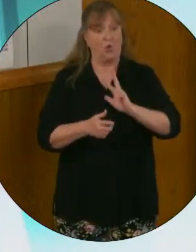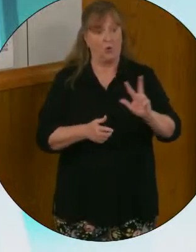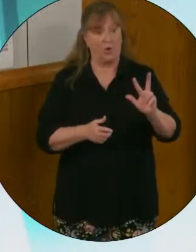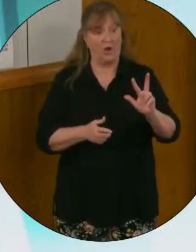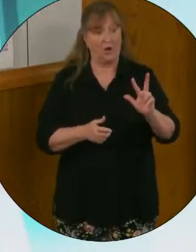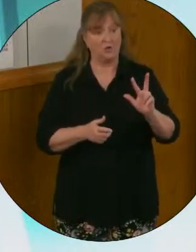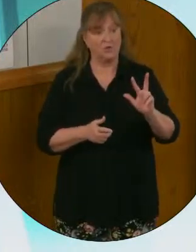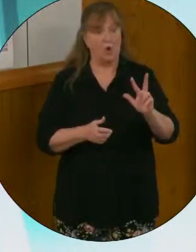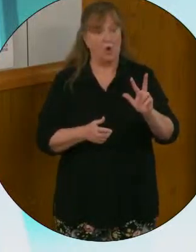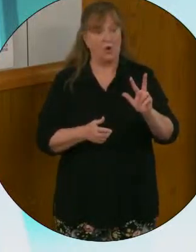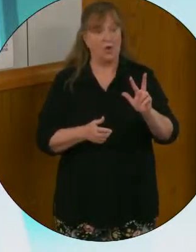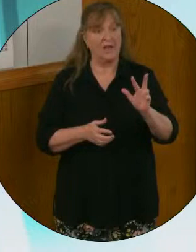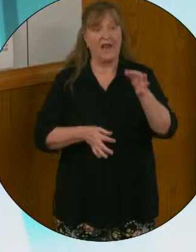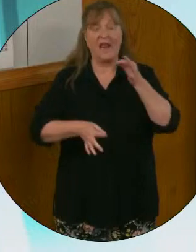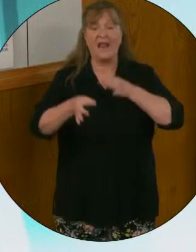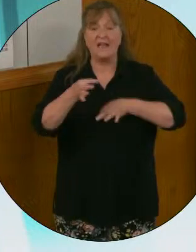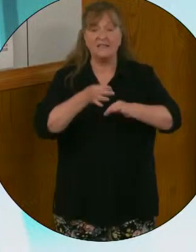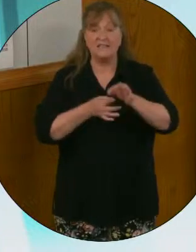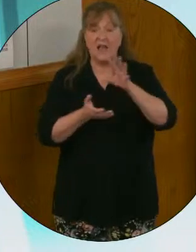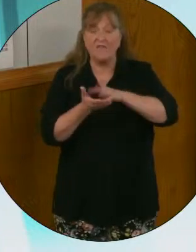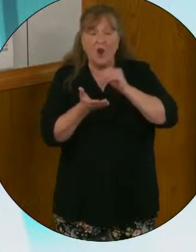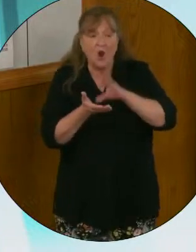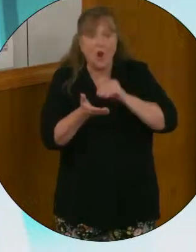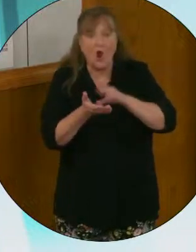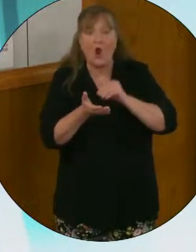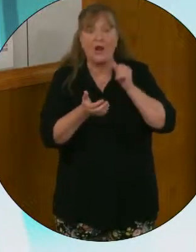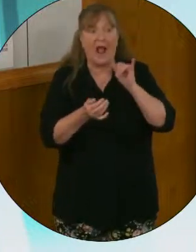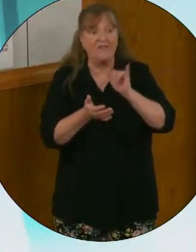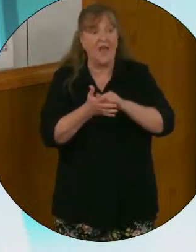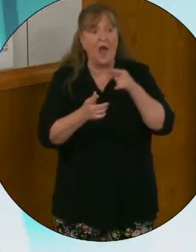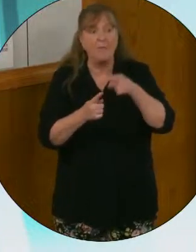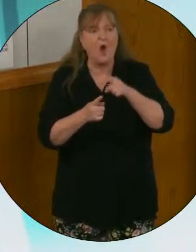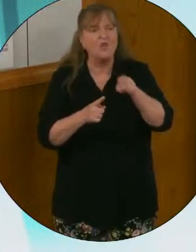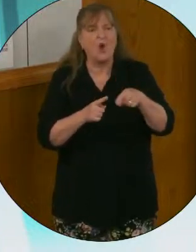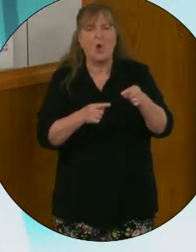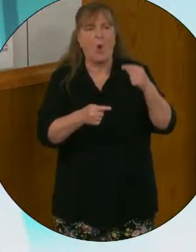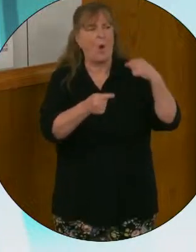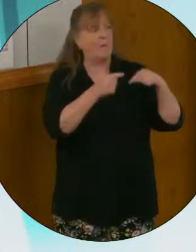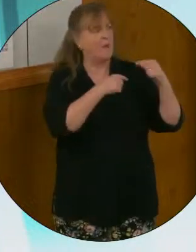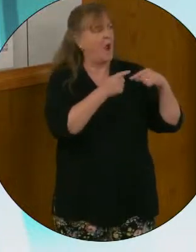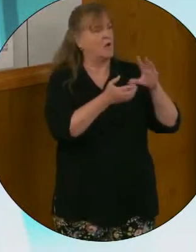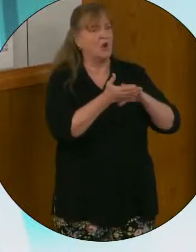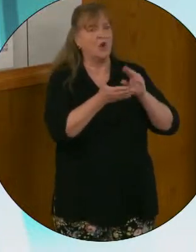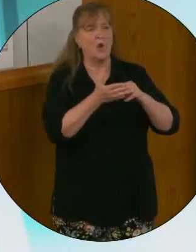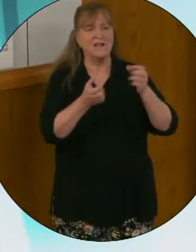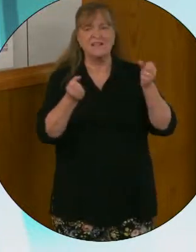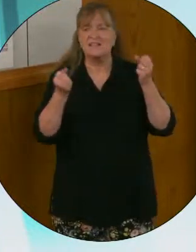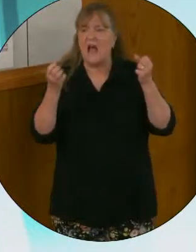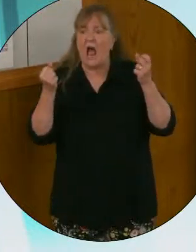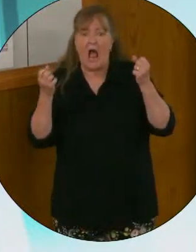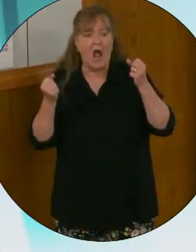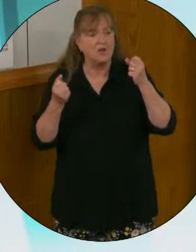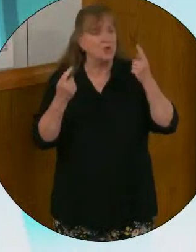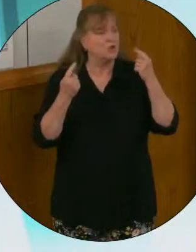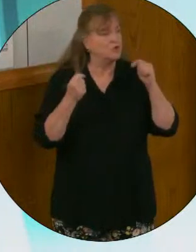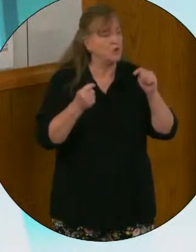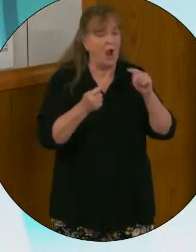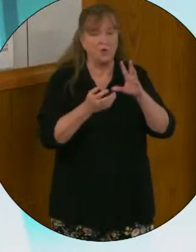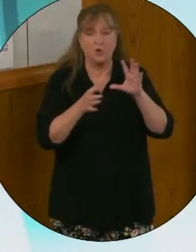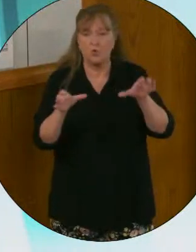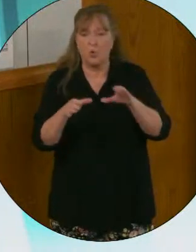old, instead of learning at that point, they're going backwards, learning sign language, trying to do all these